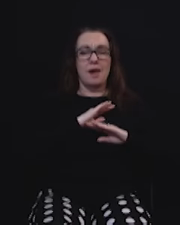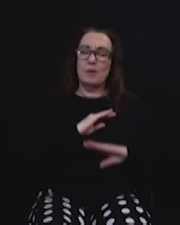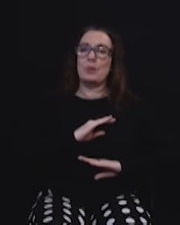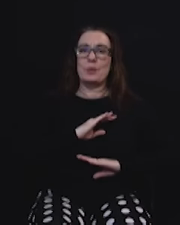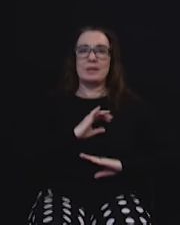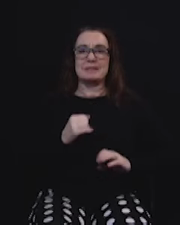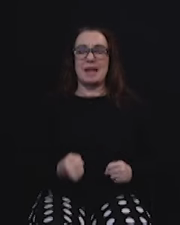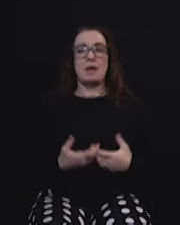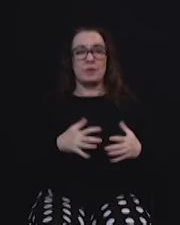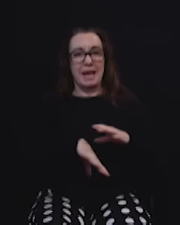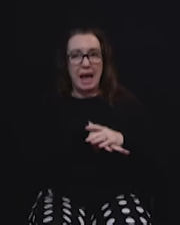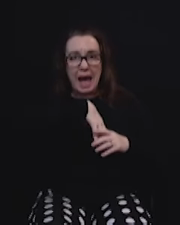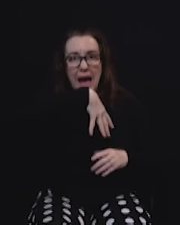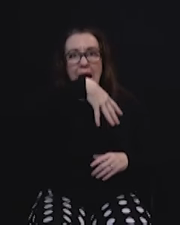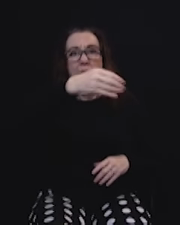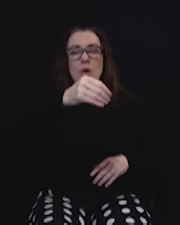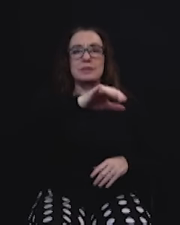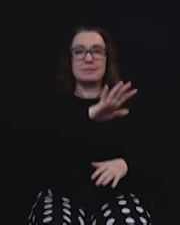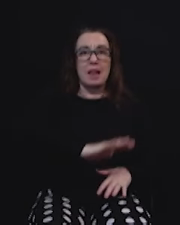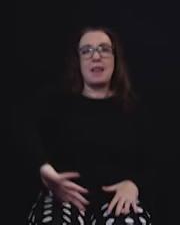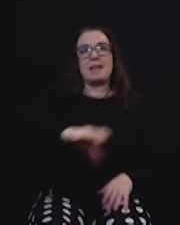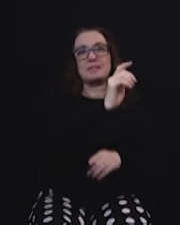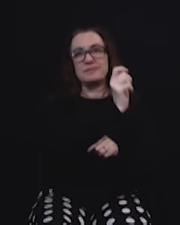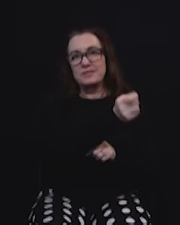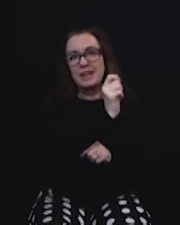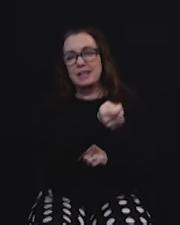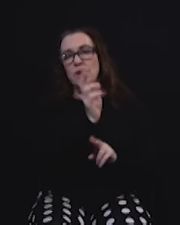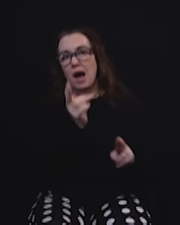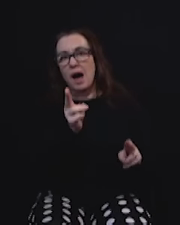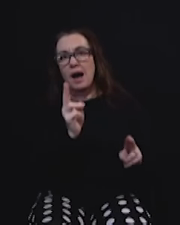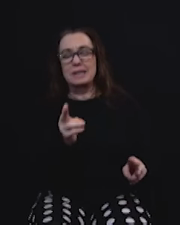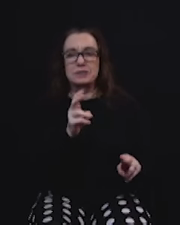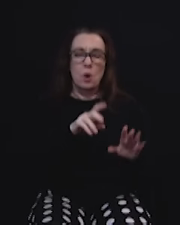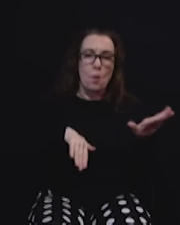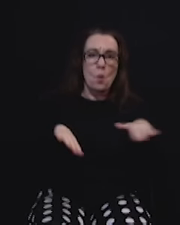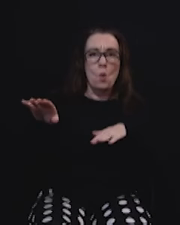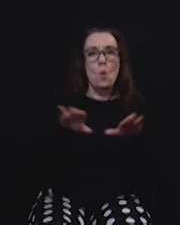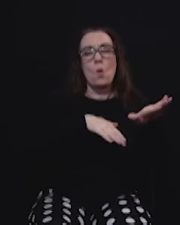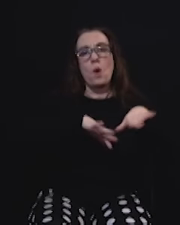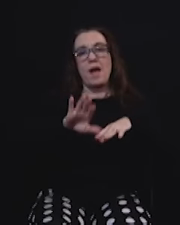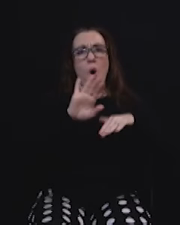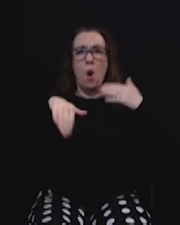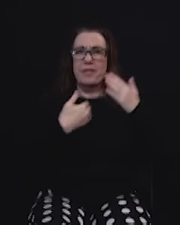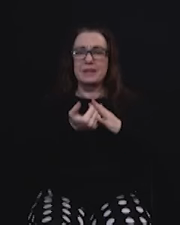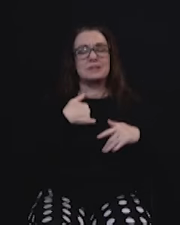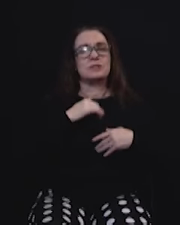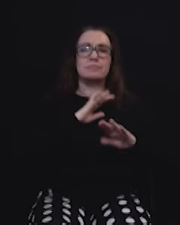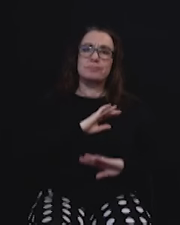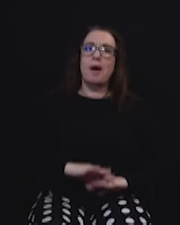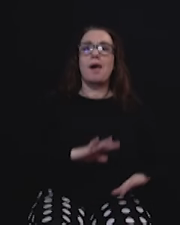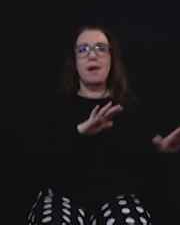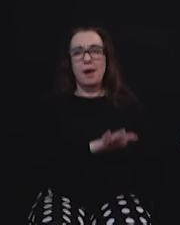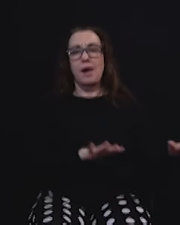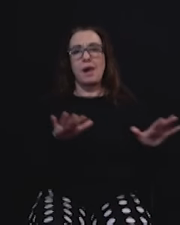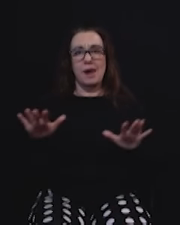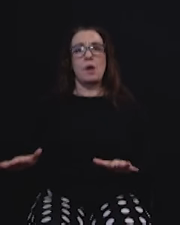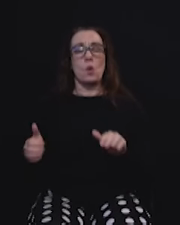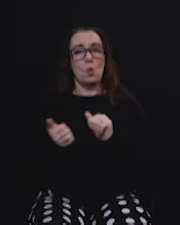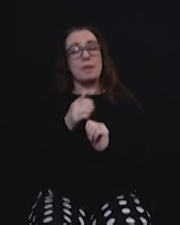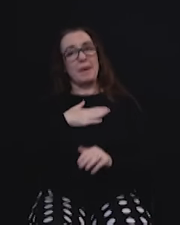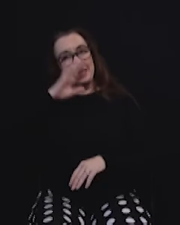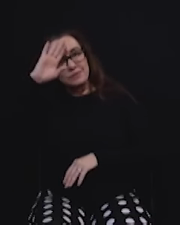nothing else, to get out way off grid. And I love to fish, I love to hunt, I love to hike, I love to do all those things. And so getting a chance to do that, especially with